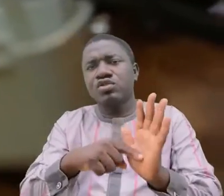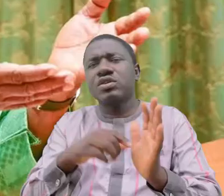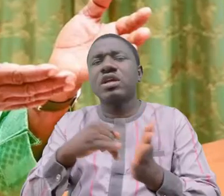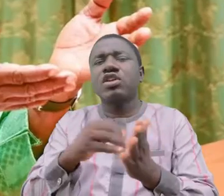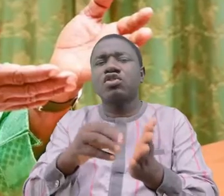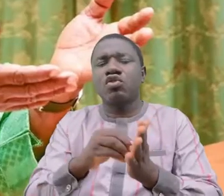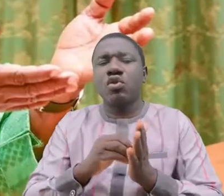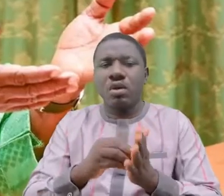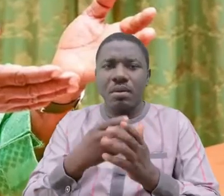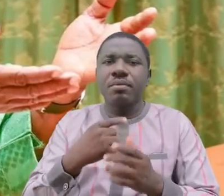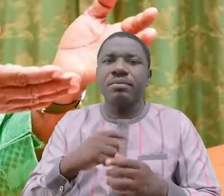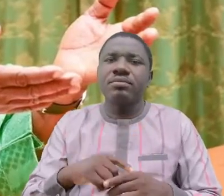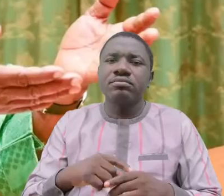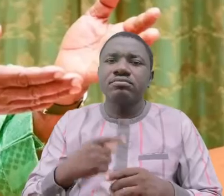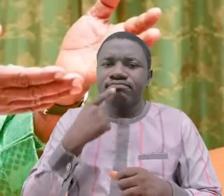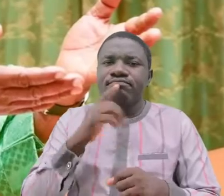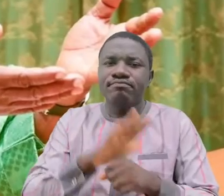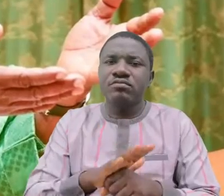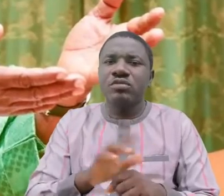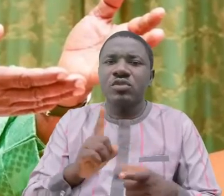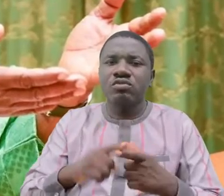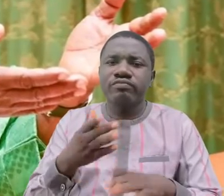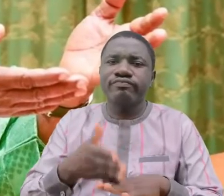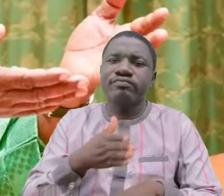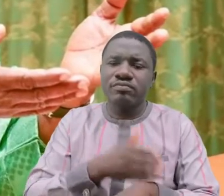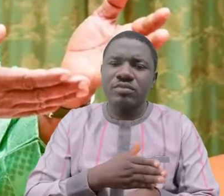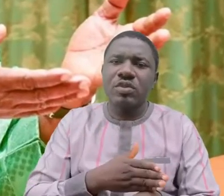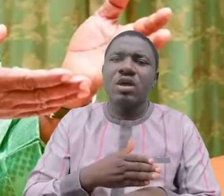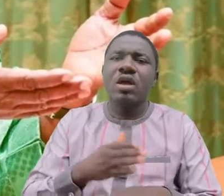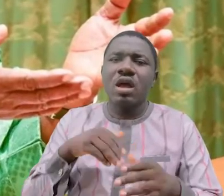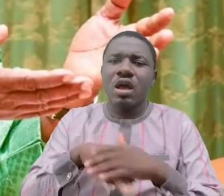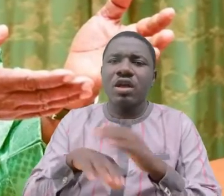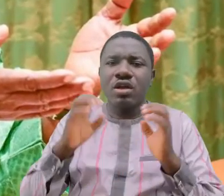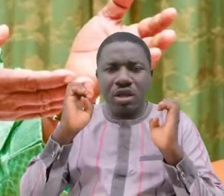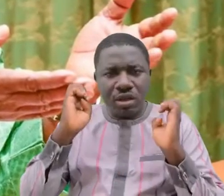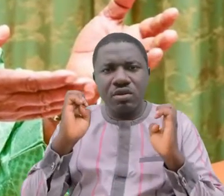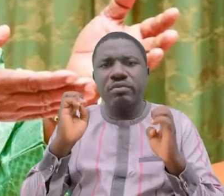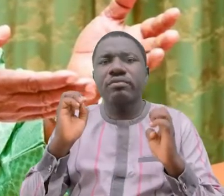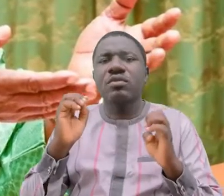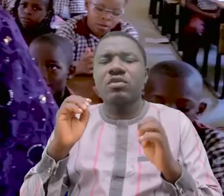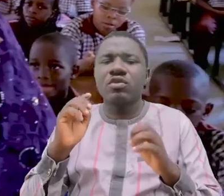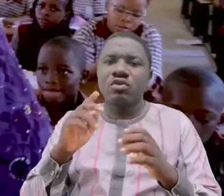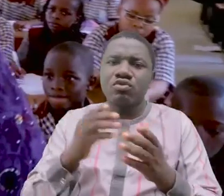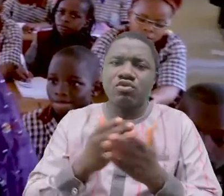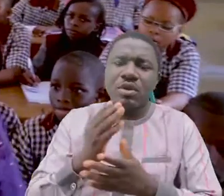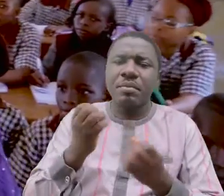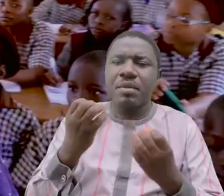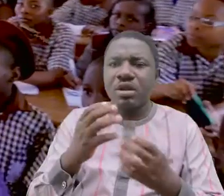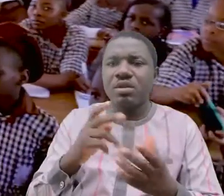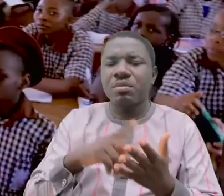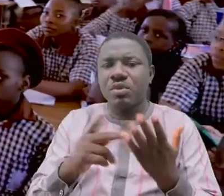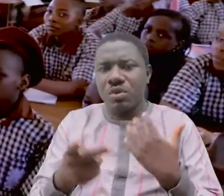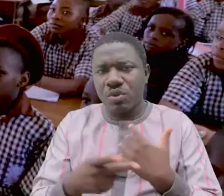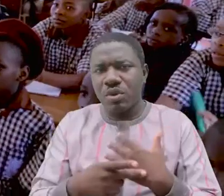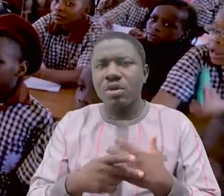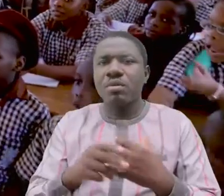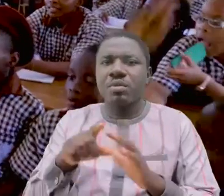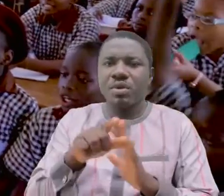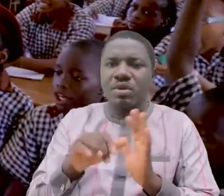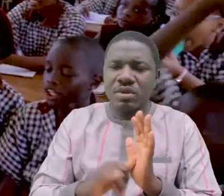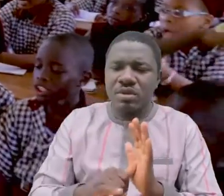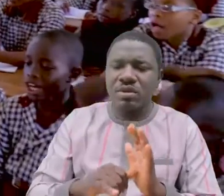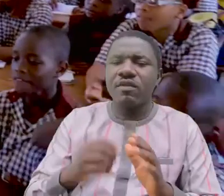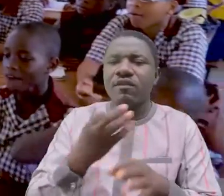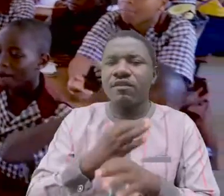The government of Kano State has demonstrated commitment to improving access and quality of education through a number of programs